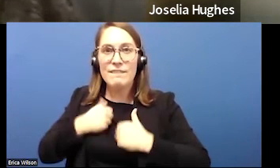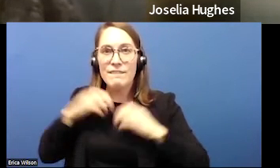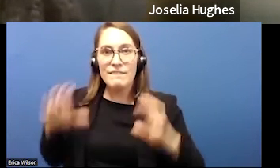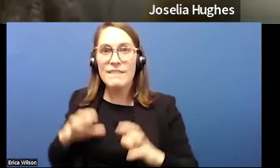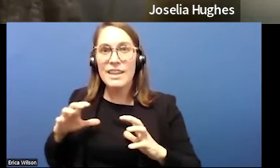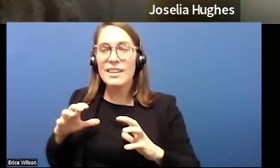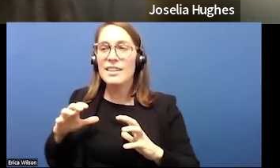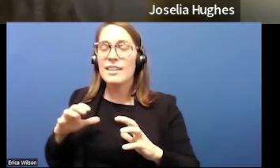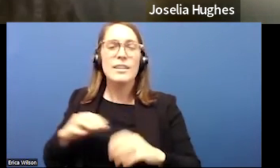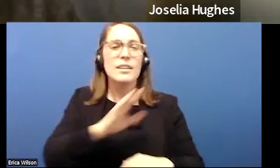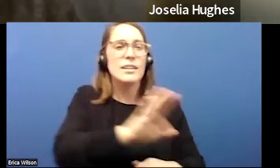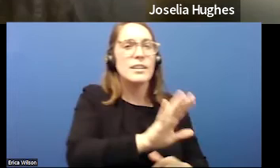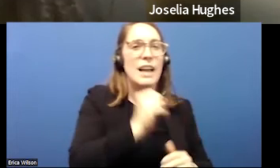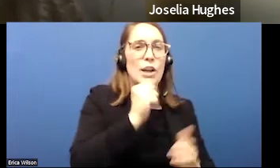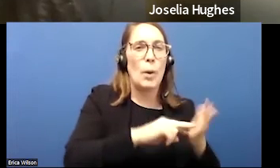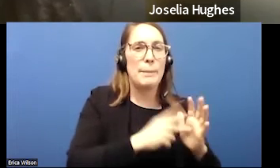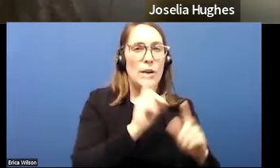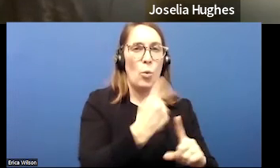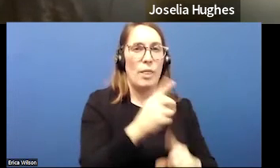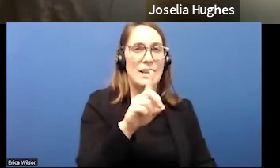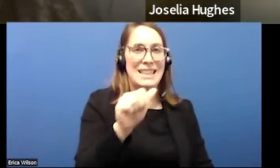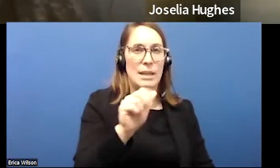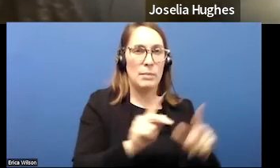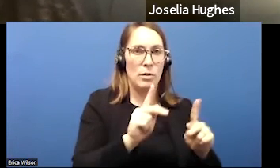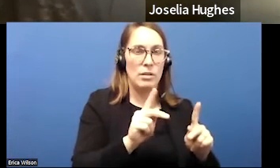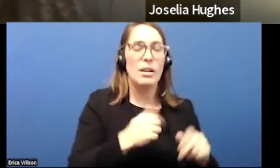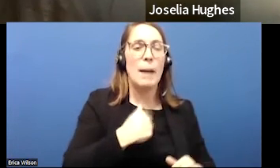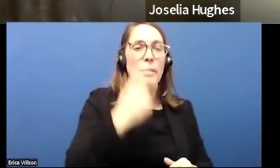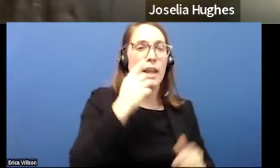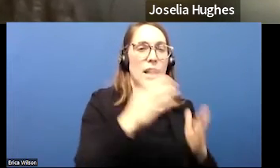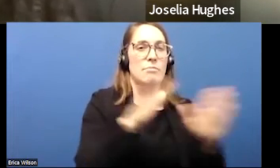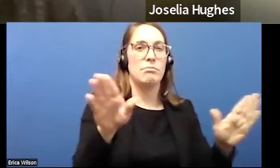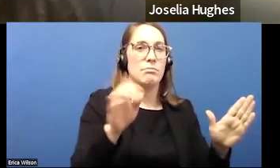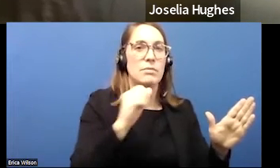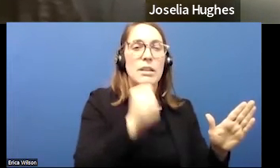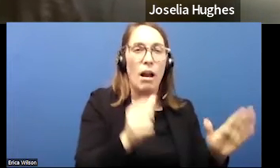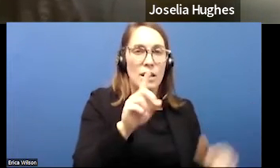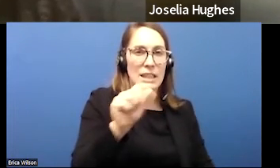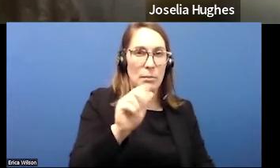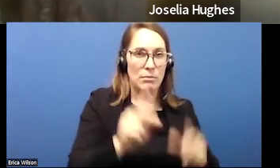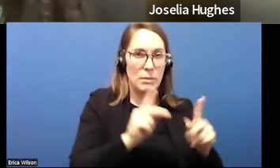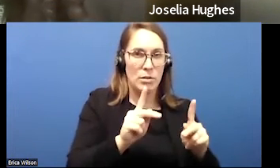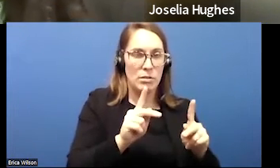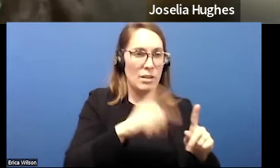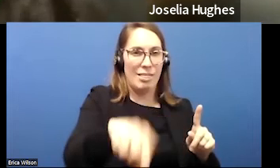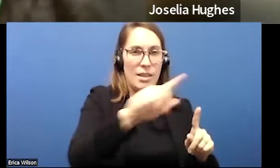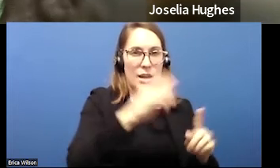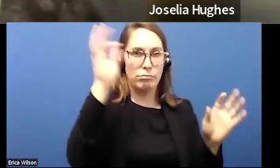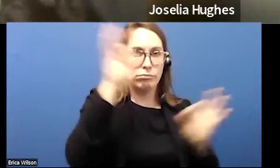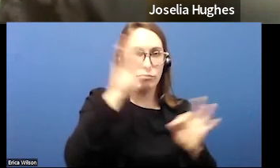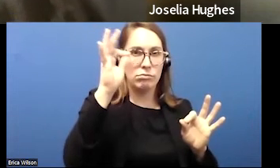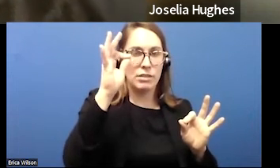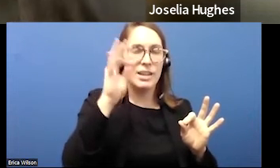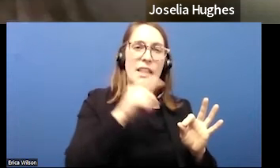This is Kayla. I'm not speaking necessarily for disabled folks. Yes. Thinking Yeah. for non-disabled folks who may